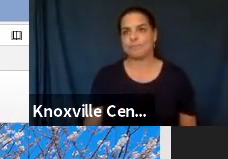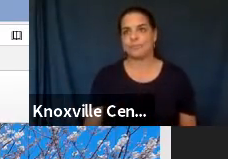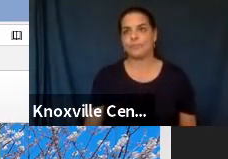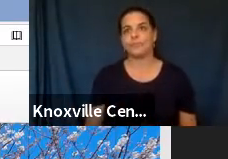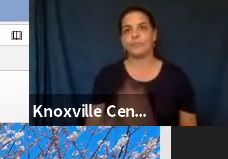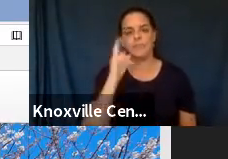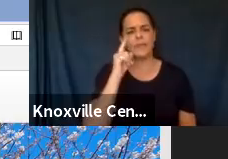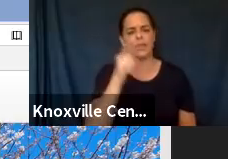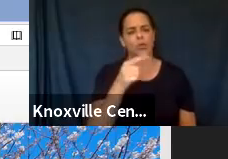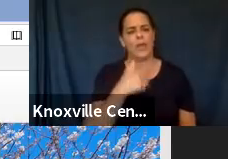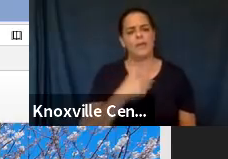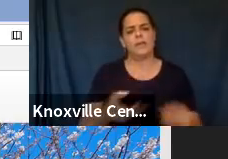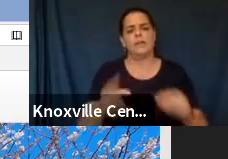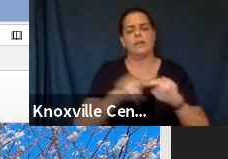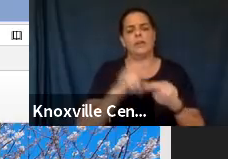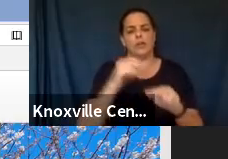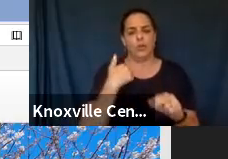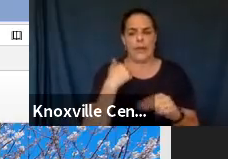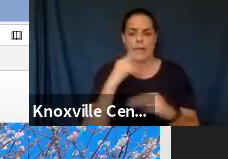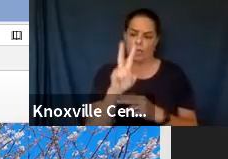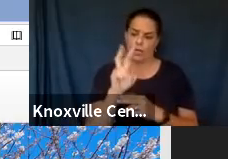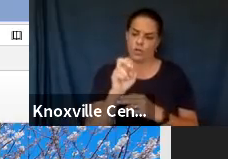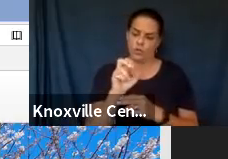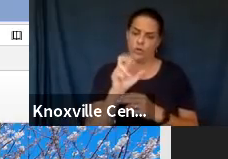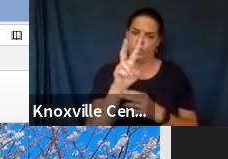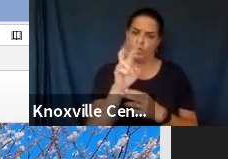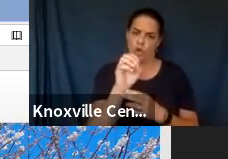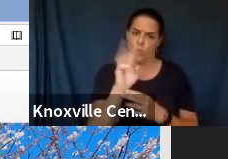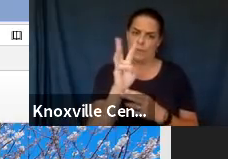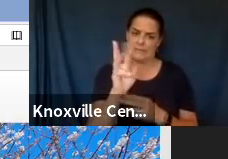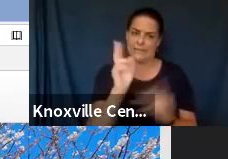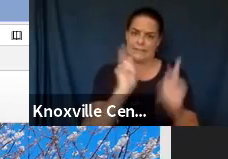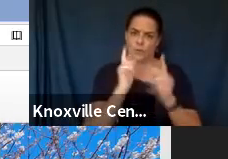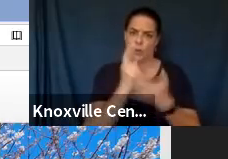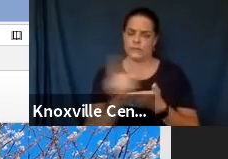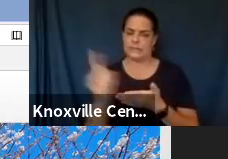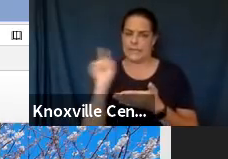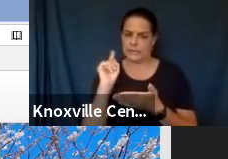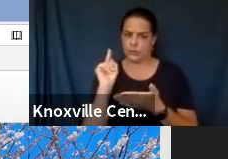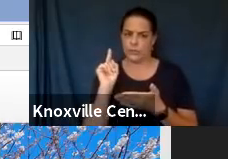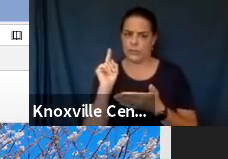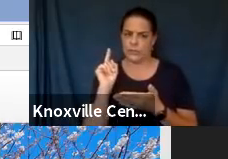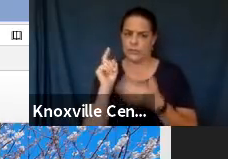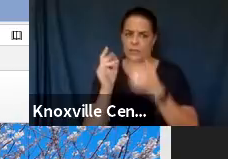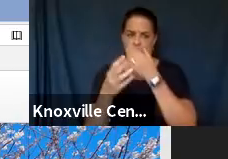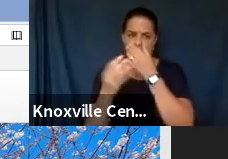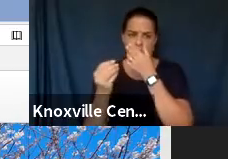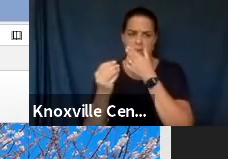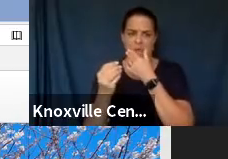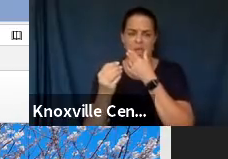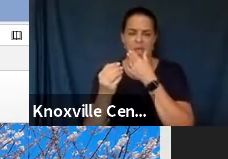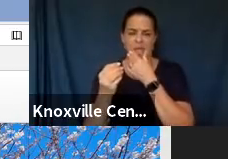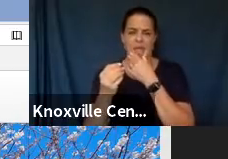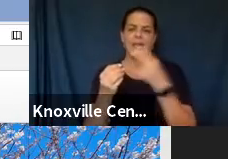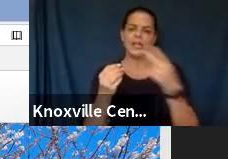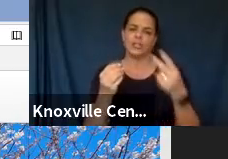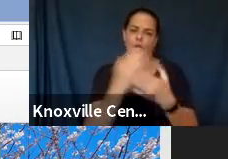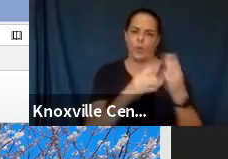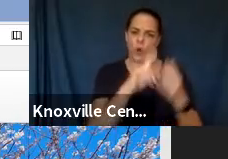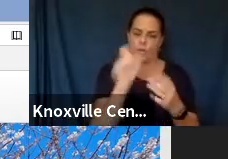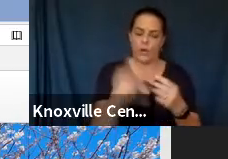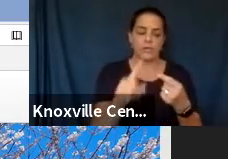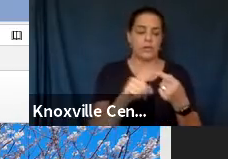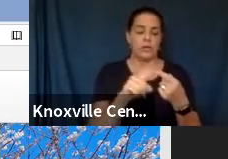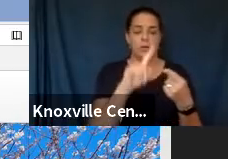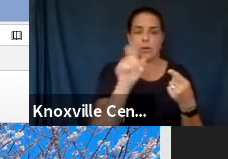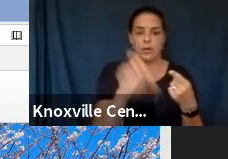increased that 200, you had 206 folks last week. And it's a two-part question. One is, what is